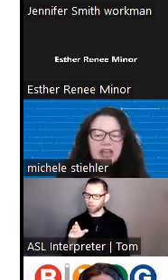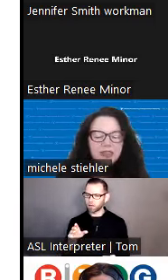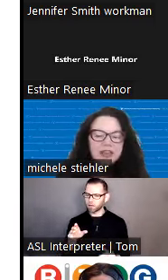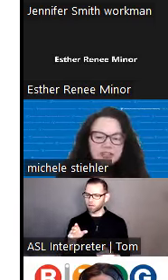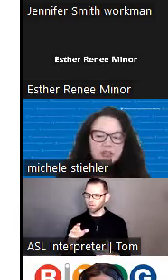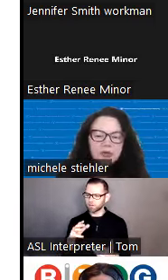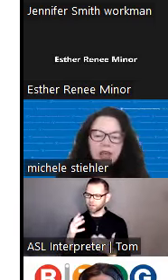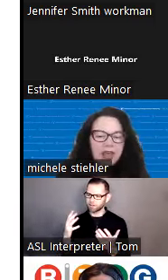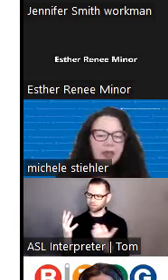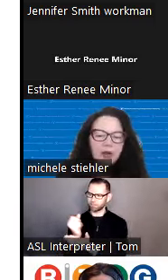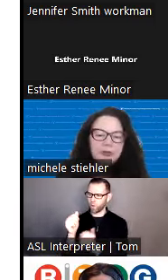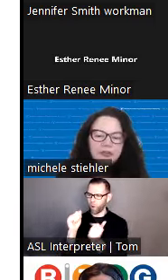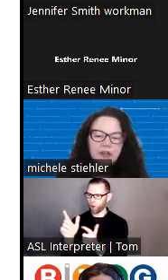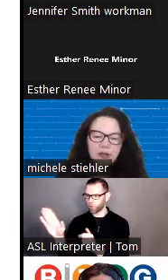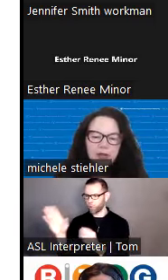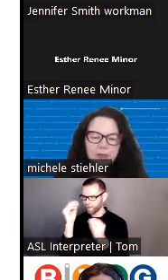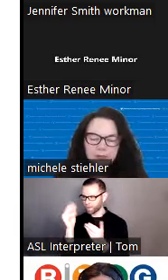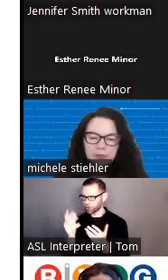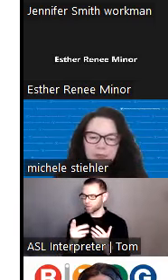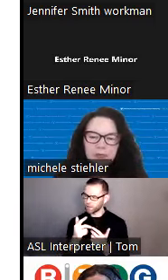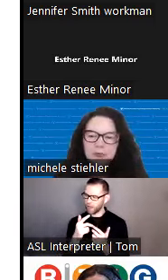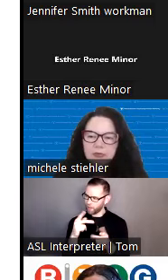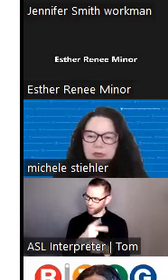information and the issue, and that we're able to follow up.